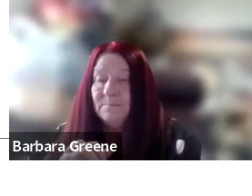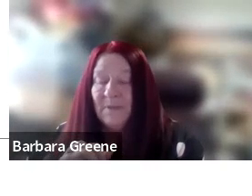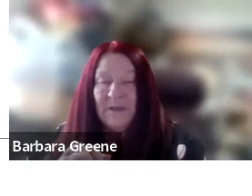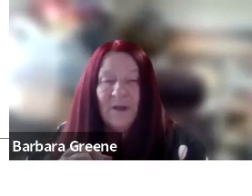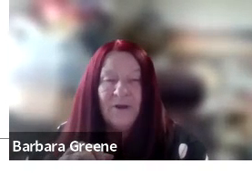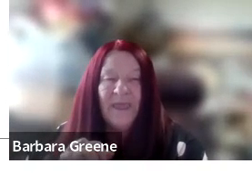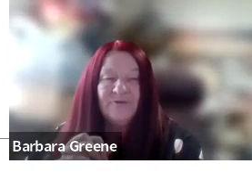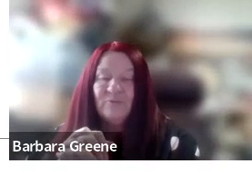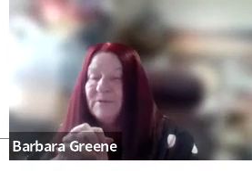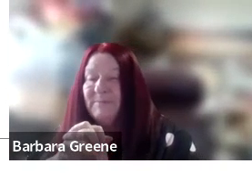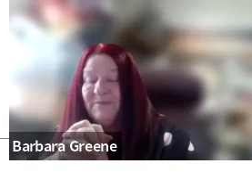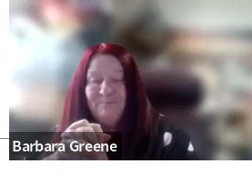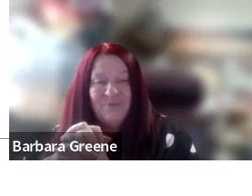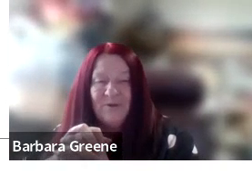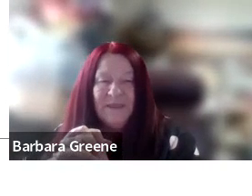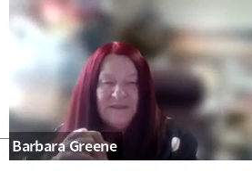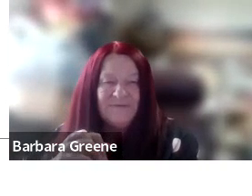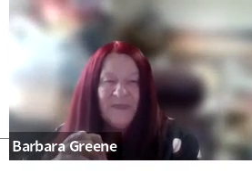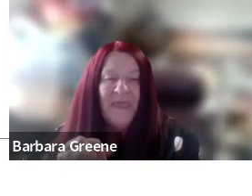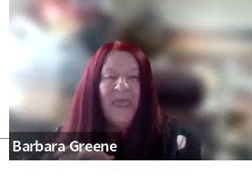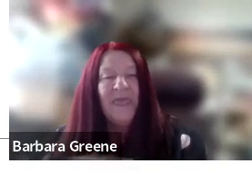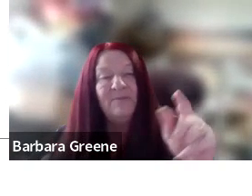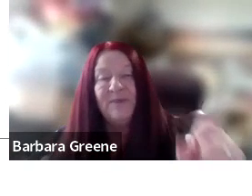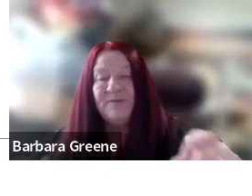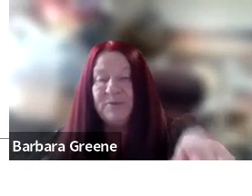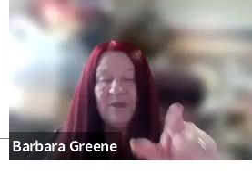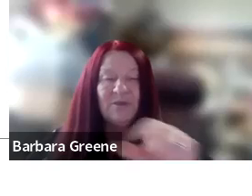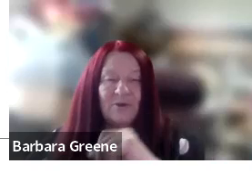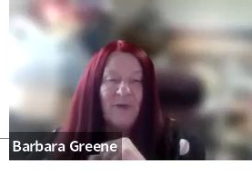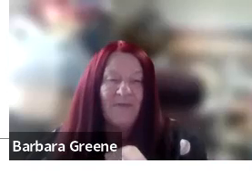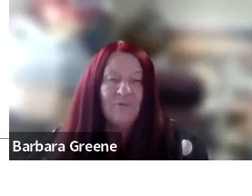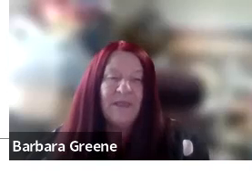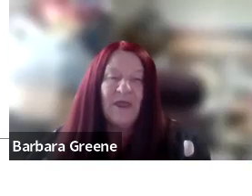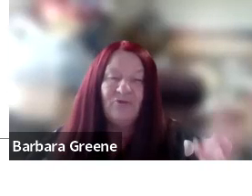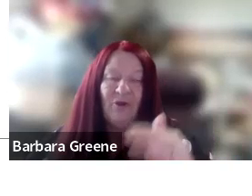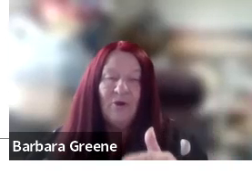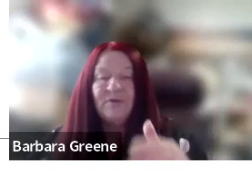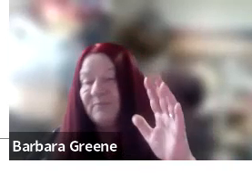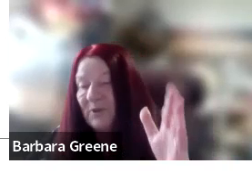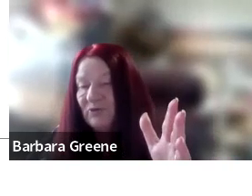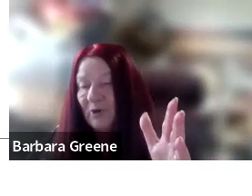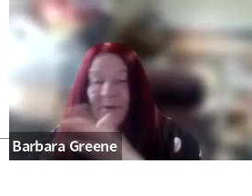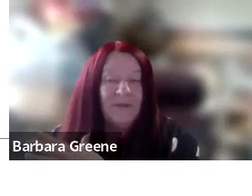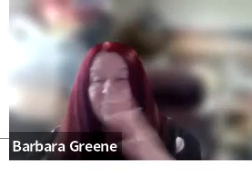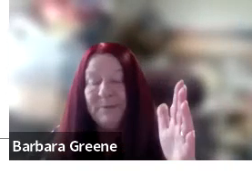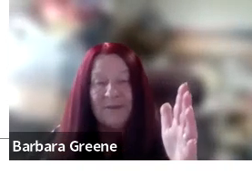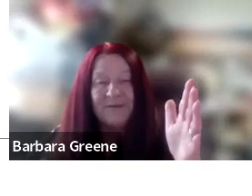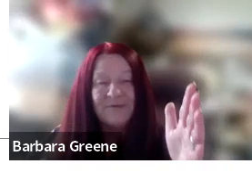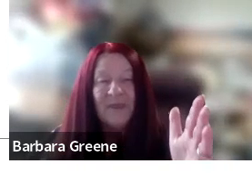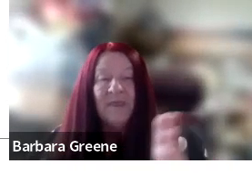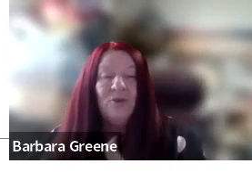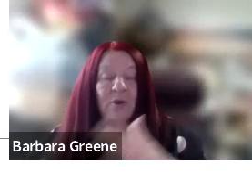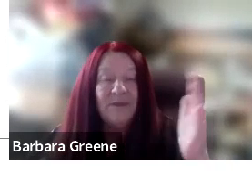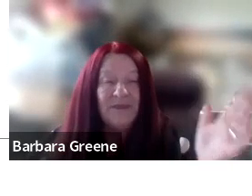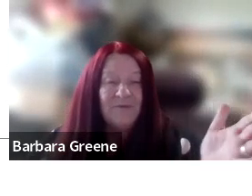riddle on how to really meet the needs. And this particular graph really kind of shows, it's fictional, but it